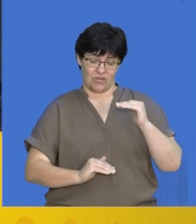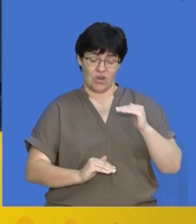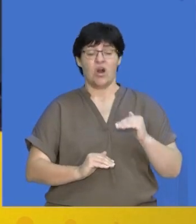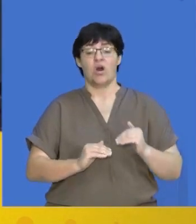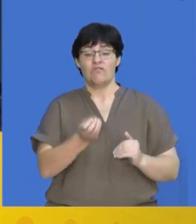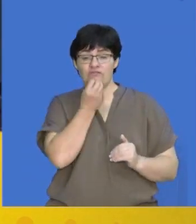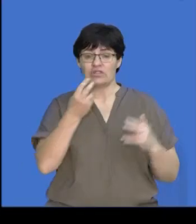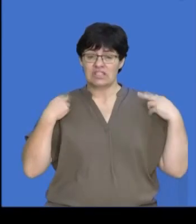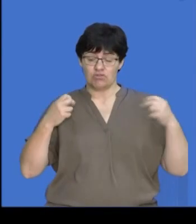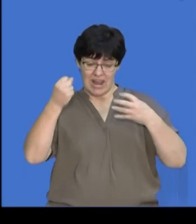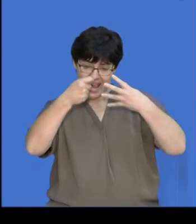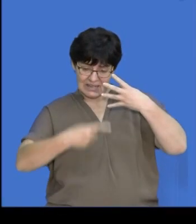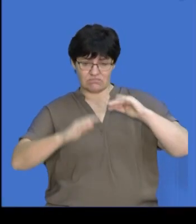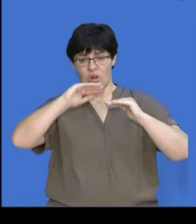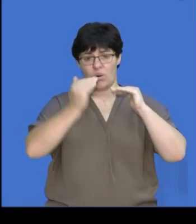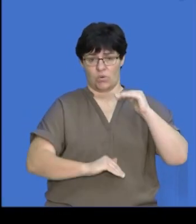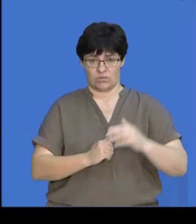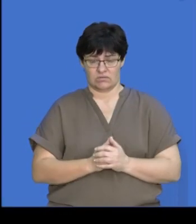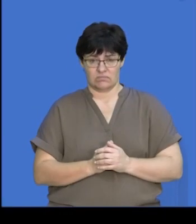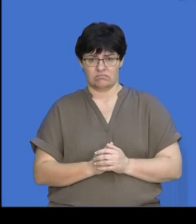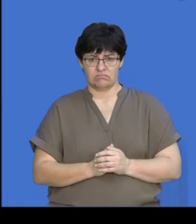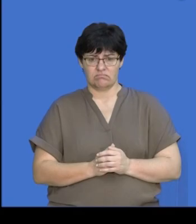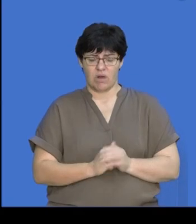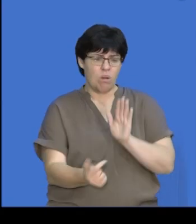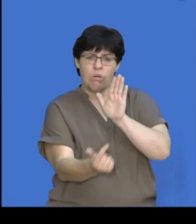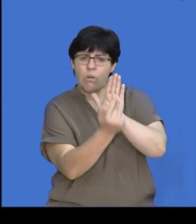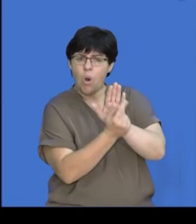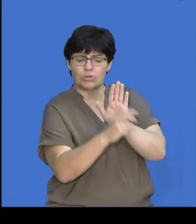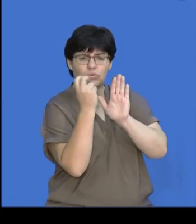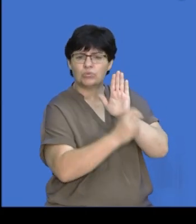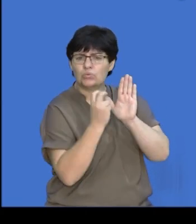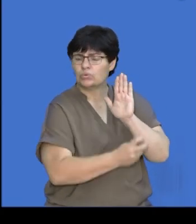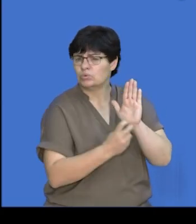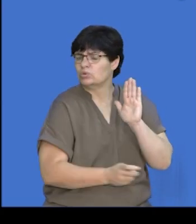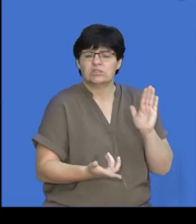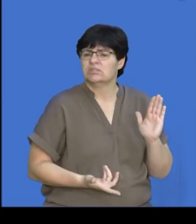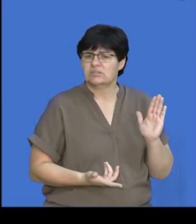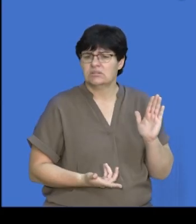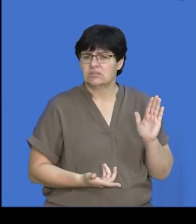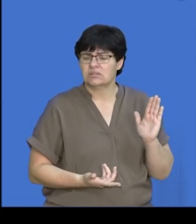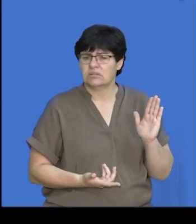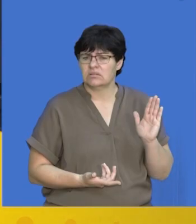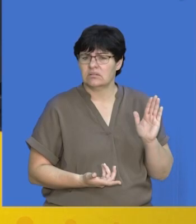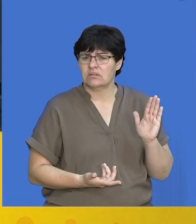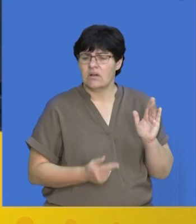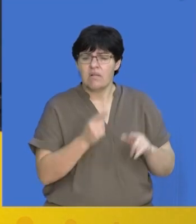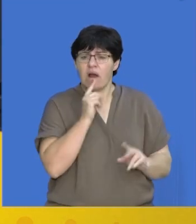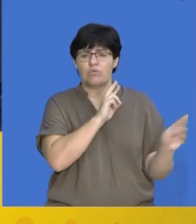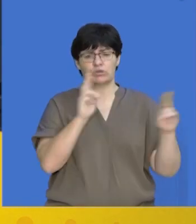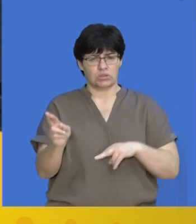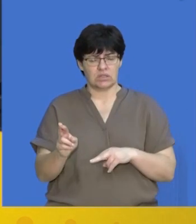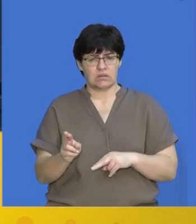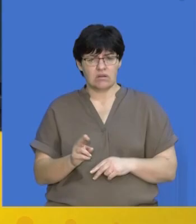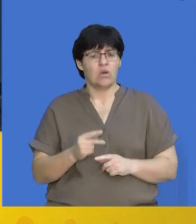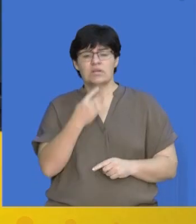security index. What about regulations? And when we're talking about using the word regulation in a response, we